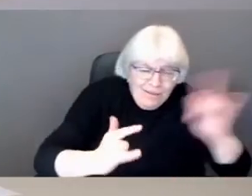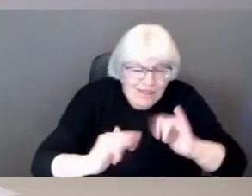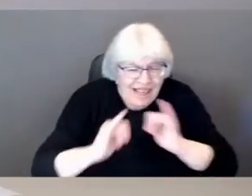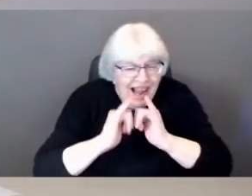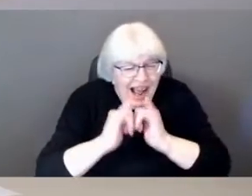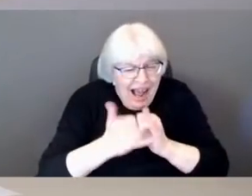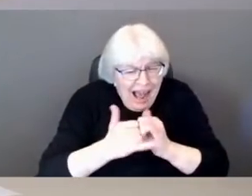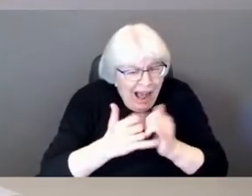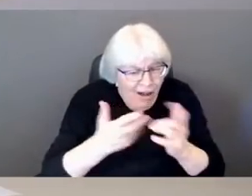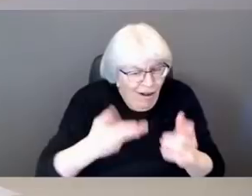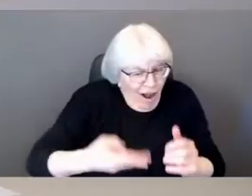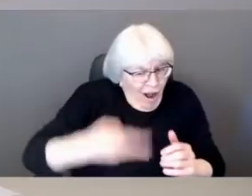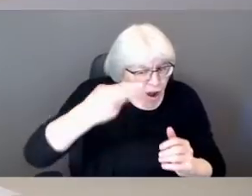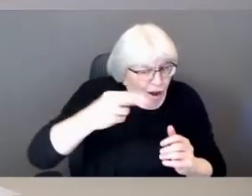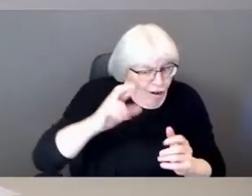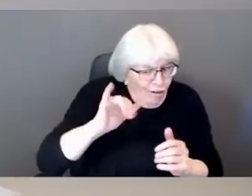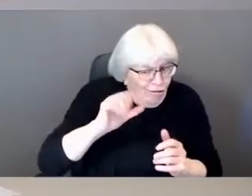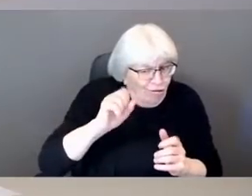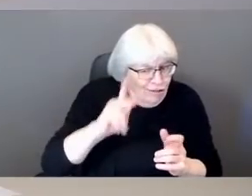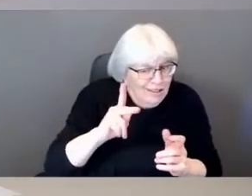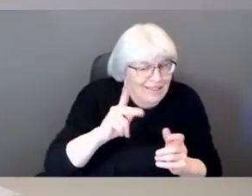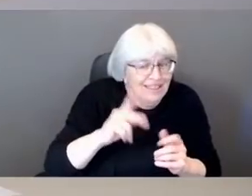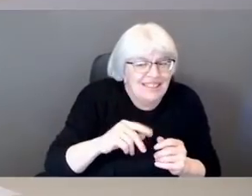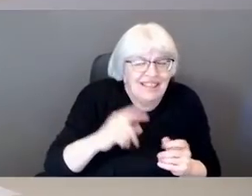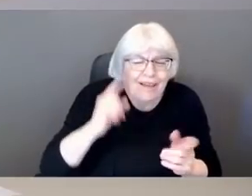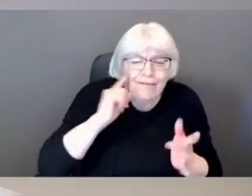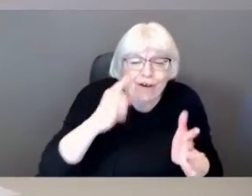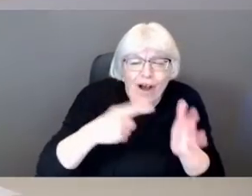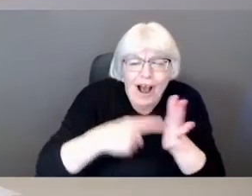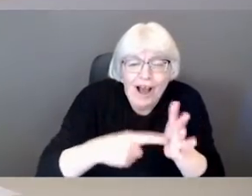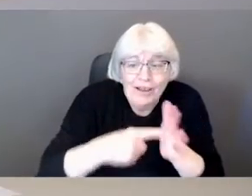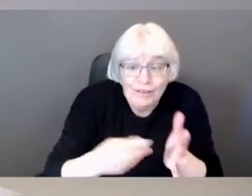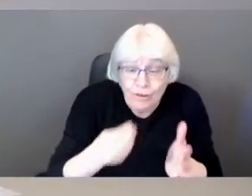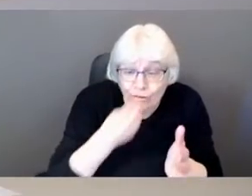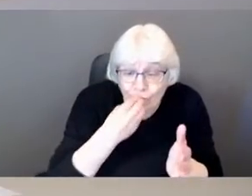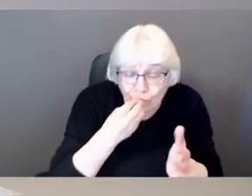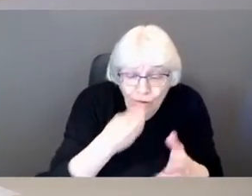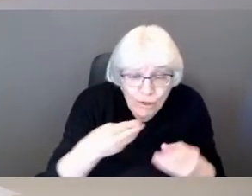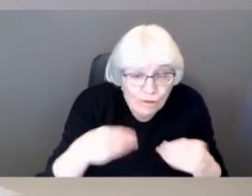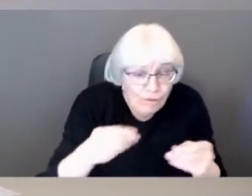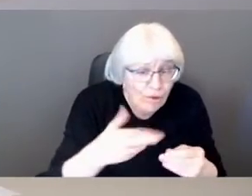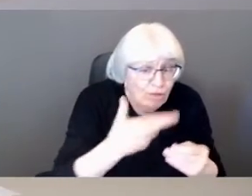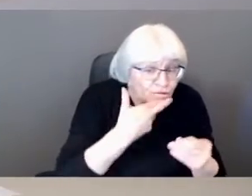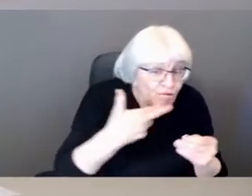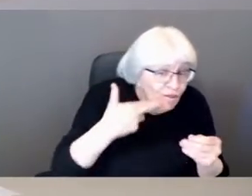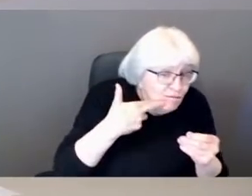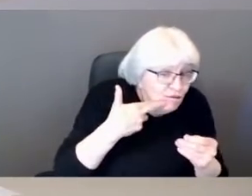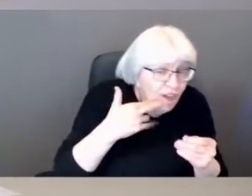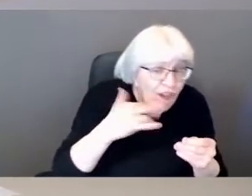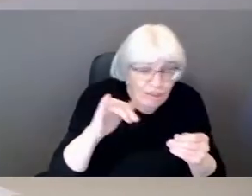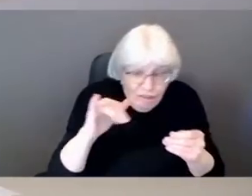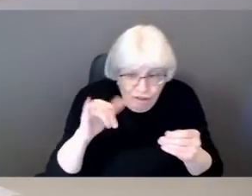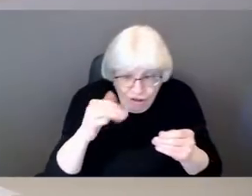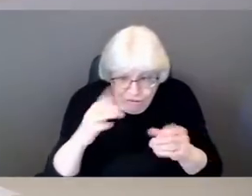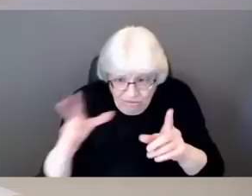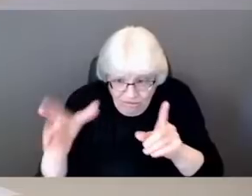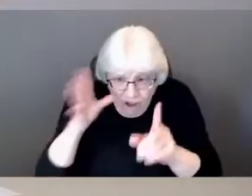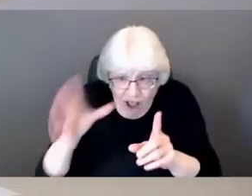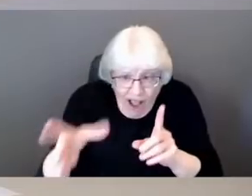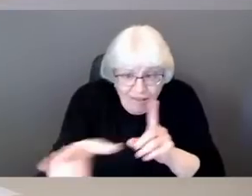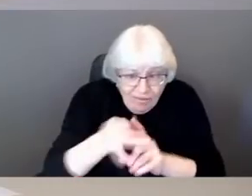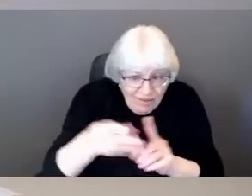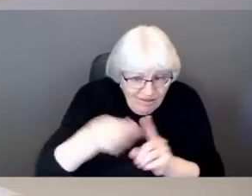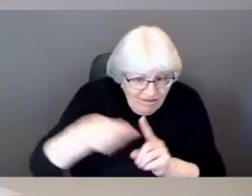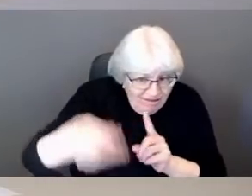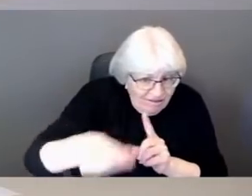say, at a grocery store or a restaurant or a gym? So there have been transmissions related to